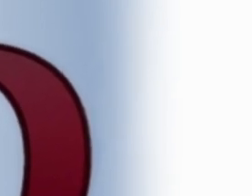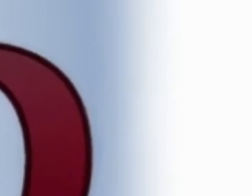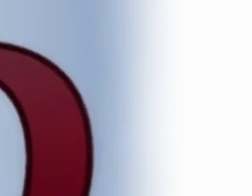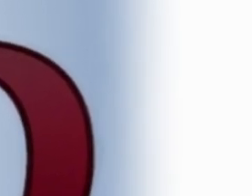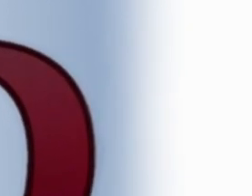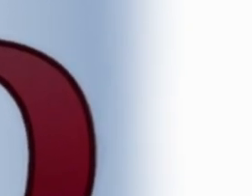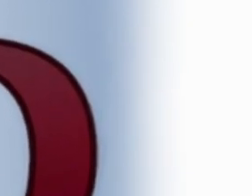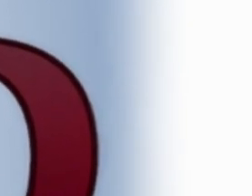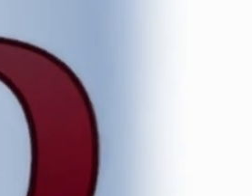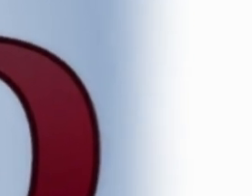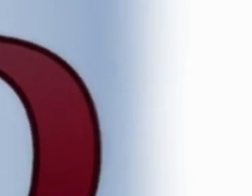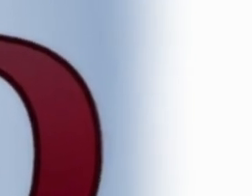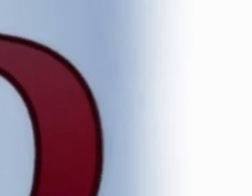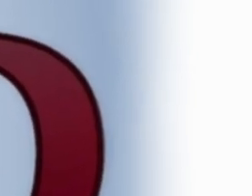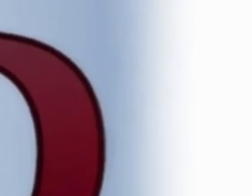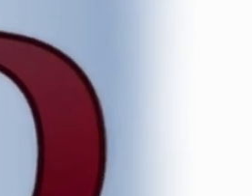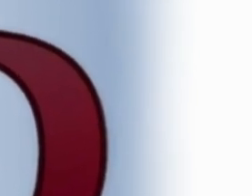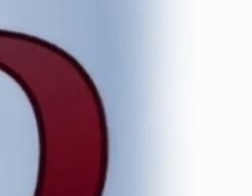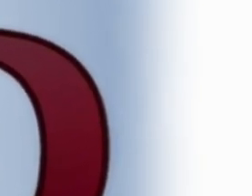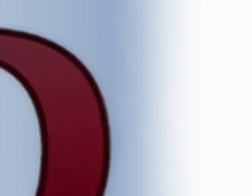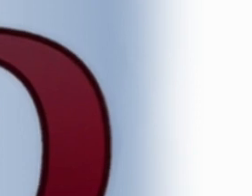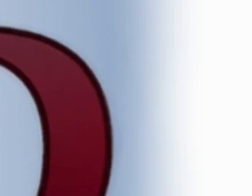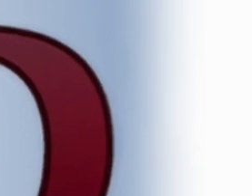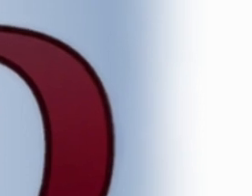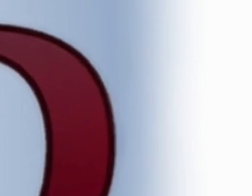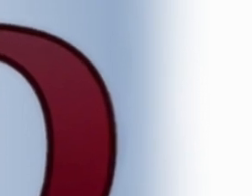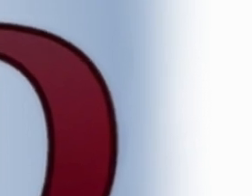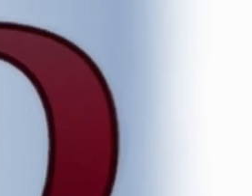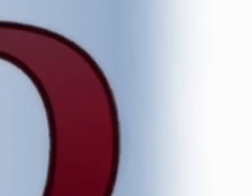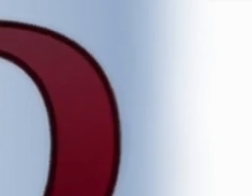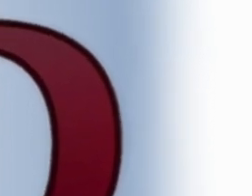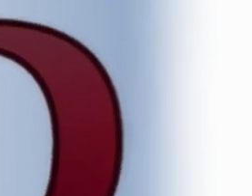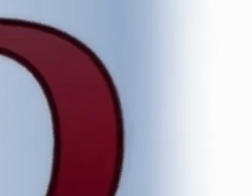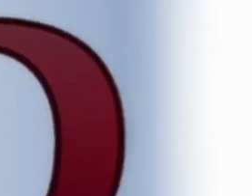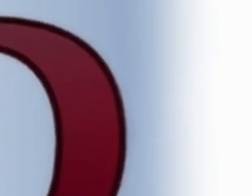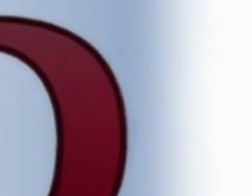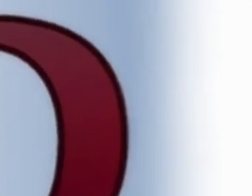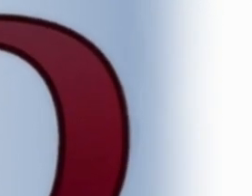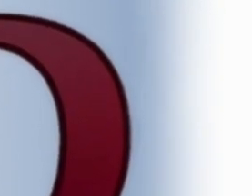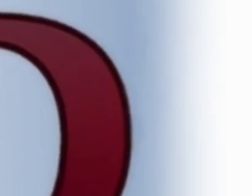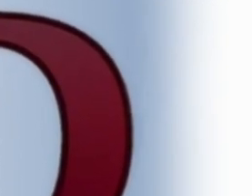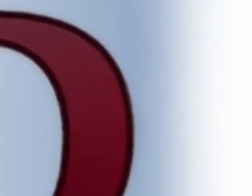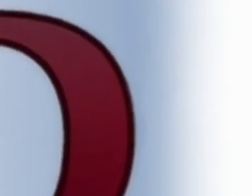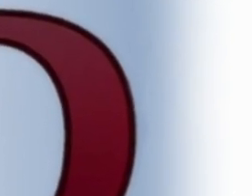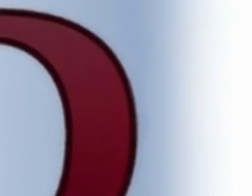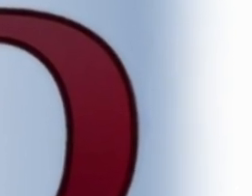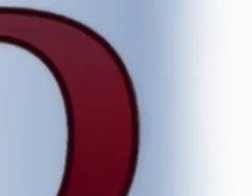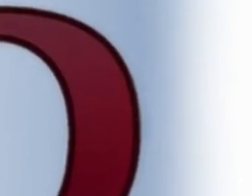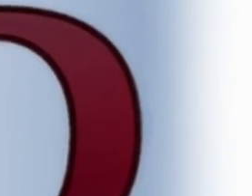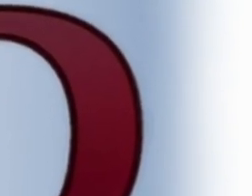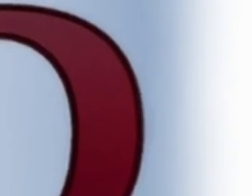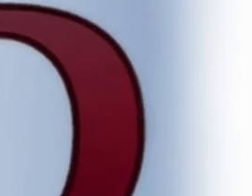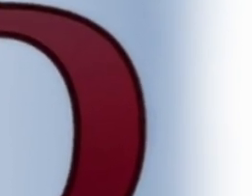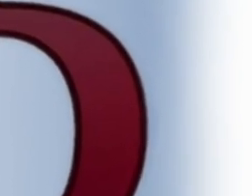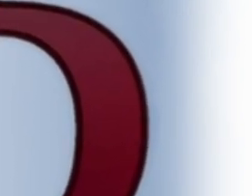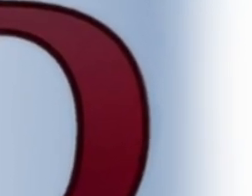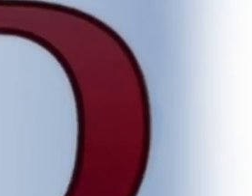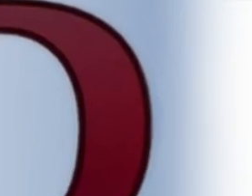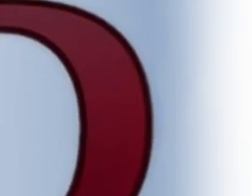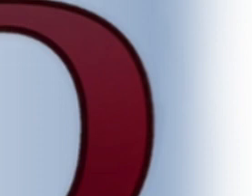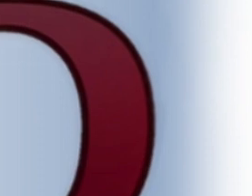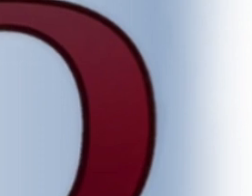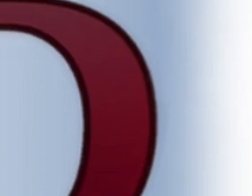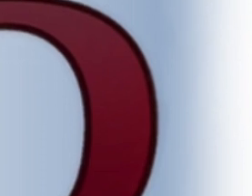commendable. For further inquiries, reach out to allied@northeastern.edu. Until next time, stay engaged,